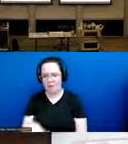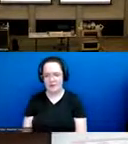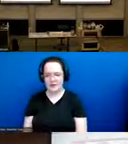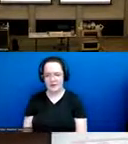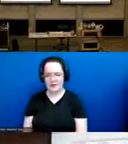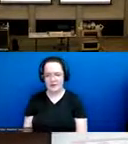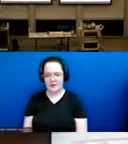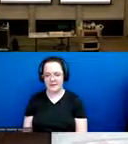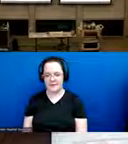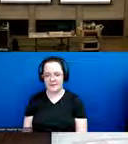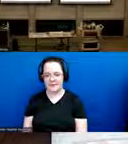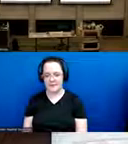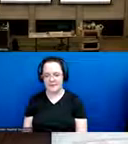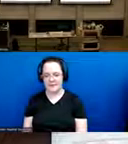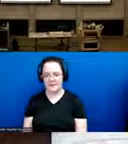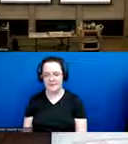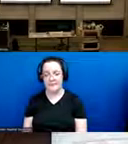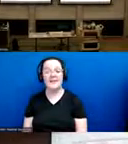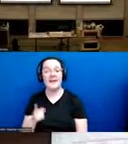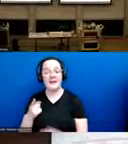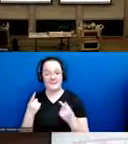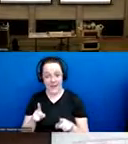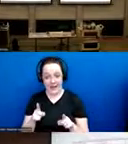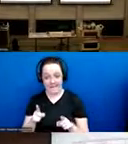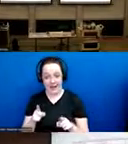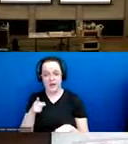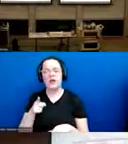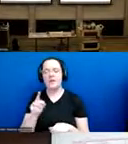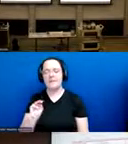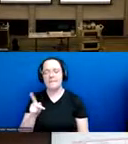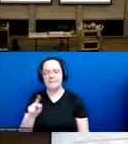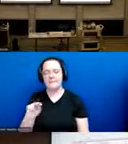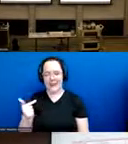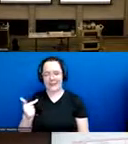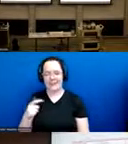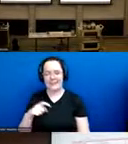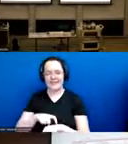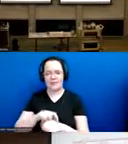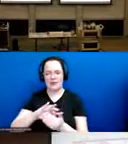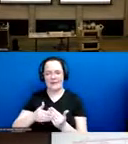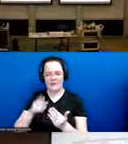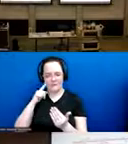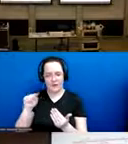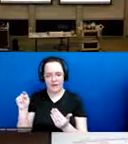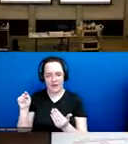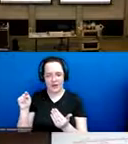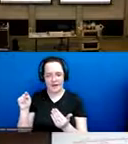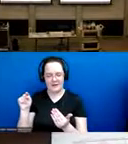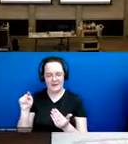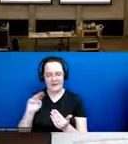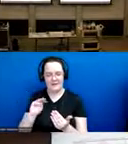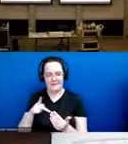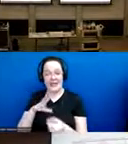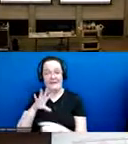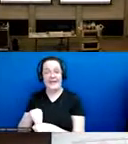by doing this, you are mapping the temporal envelope of the photon into a